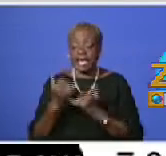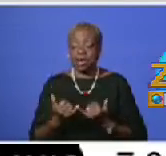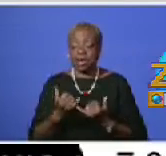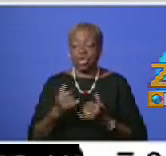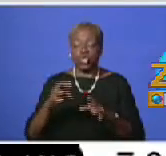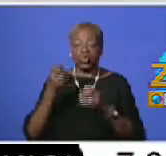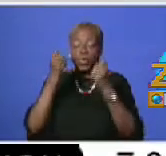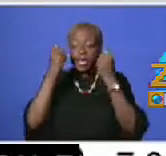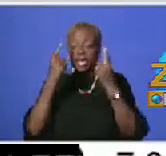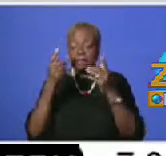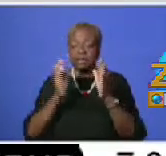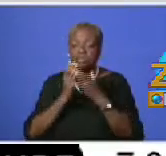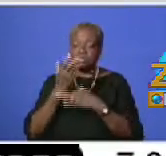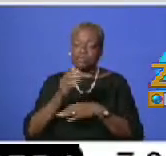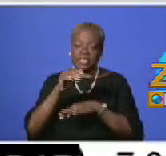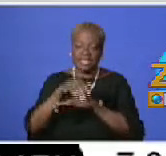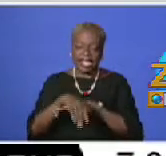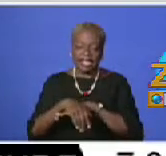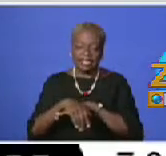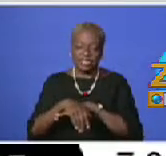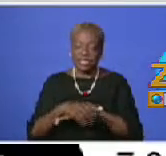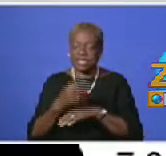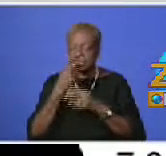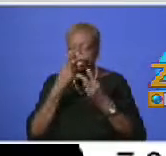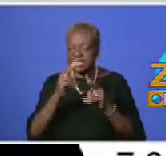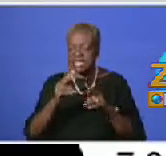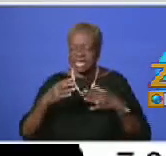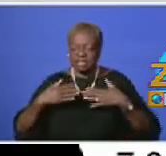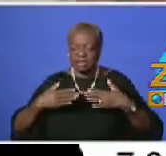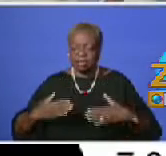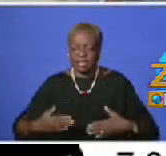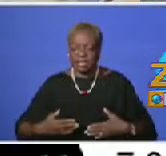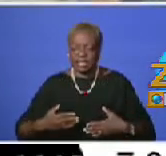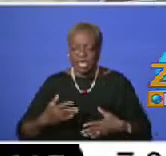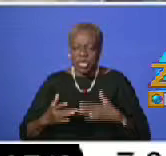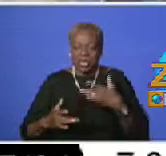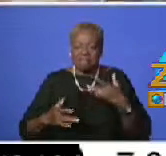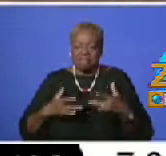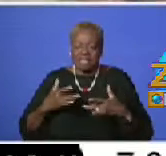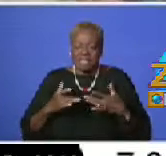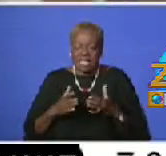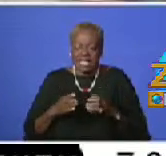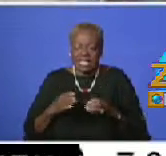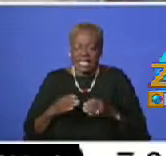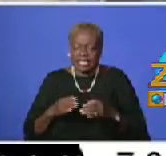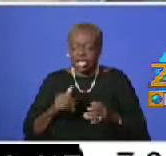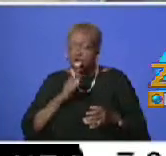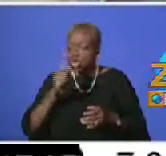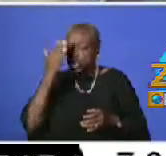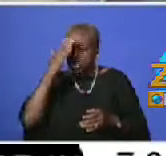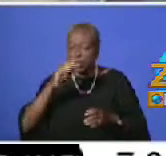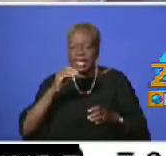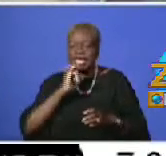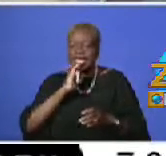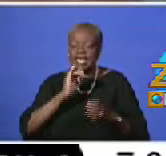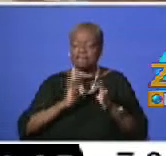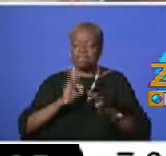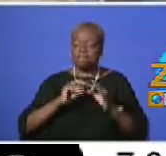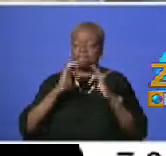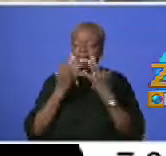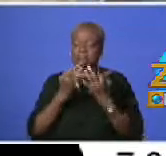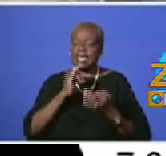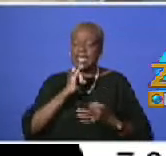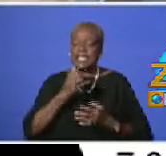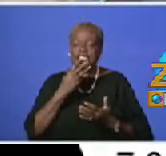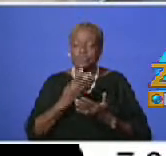wake up through the night, either you're seeing the bodies or you're feeling the anxiety of not knowing if your family is well or if you're going to